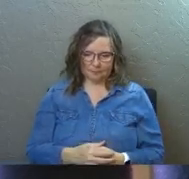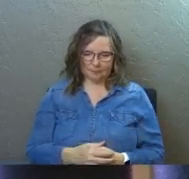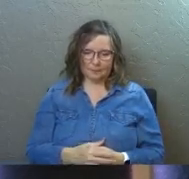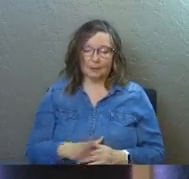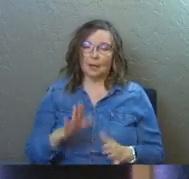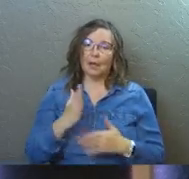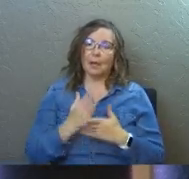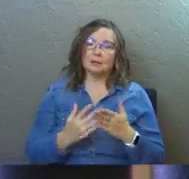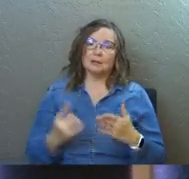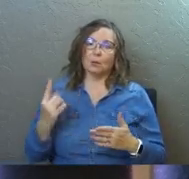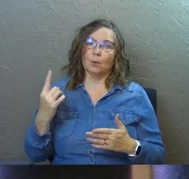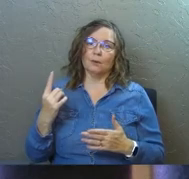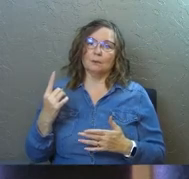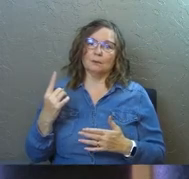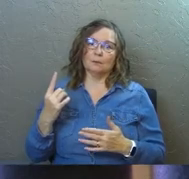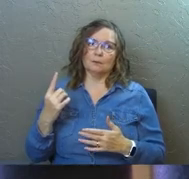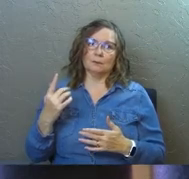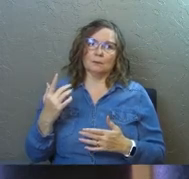I had somebody